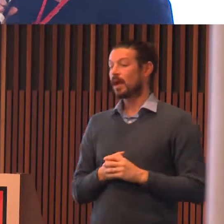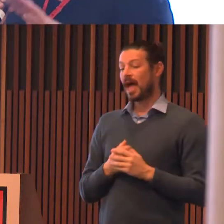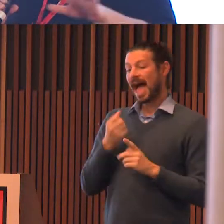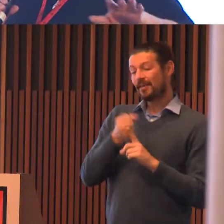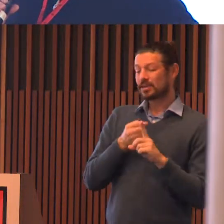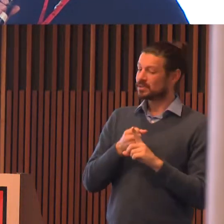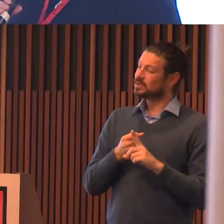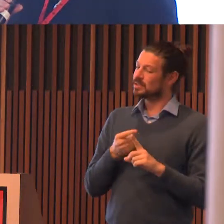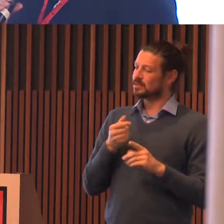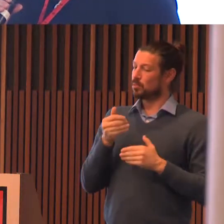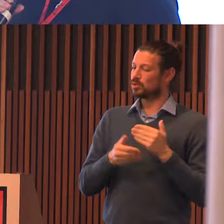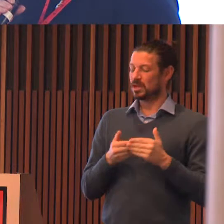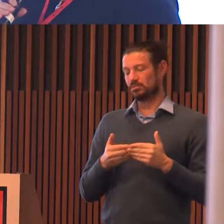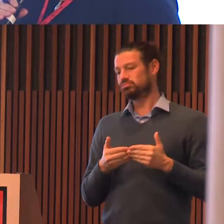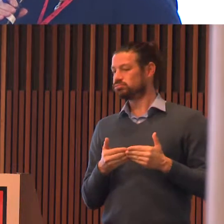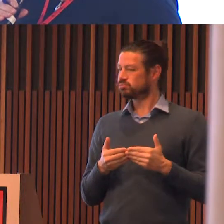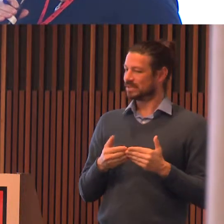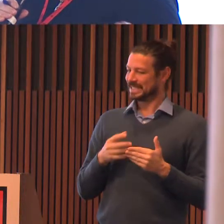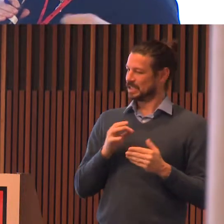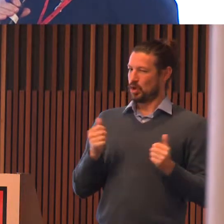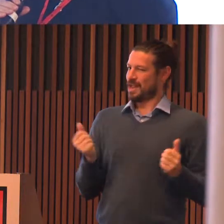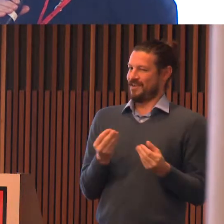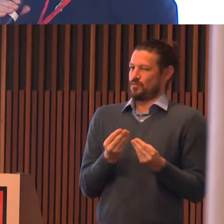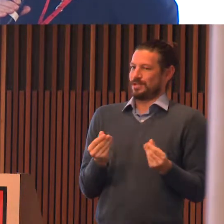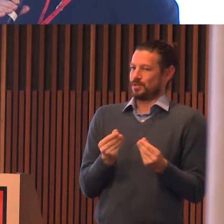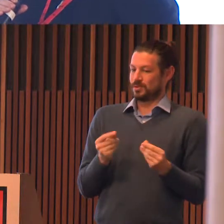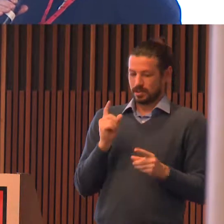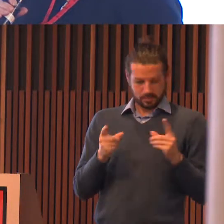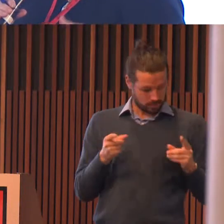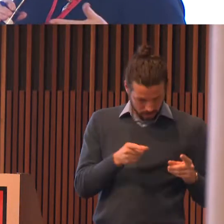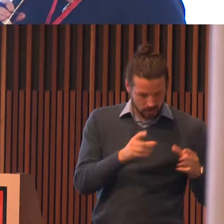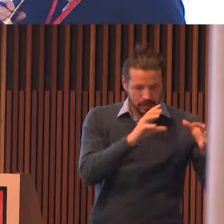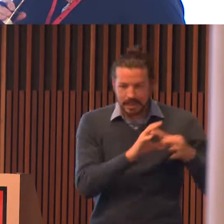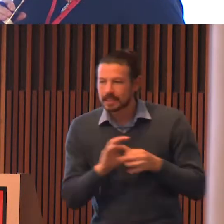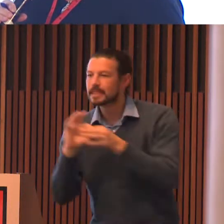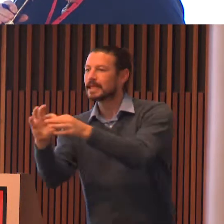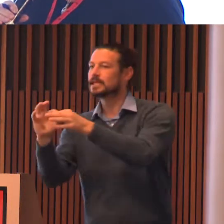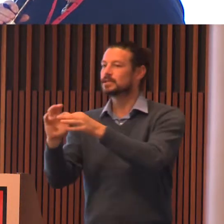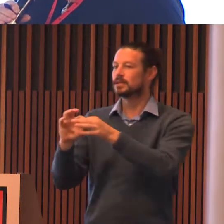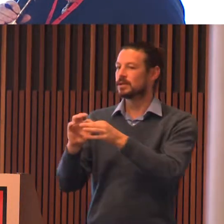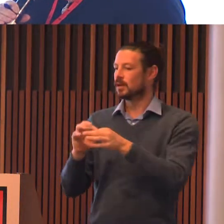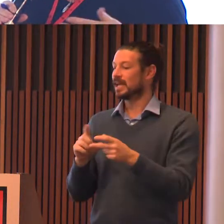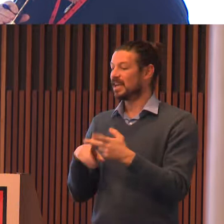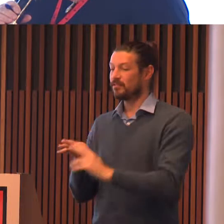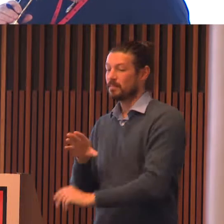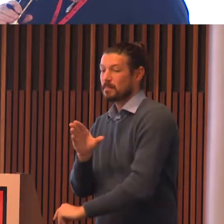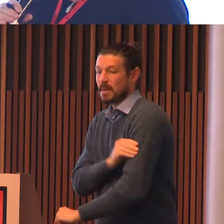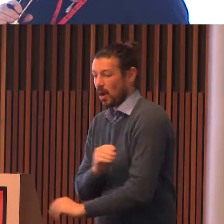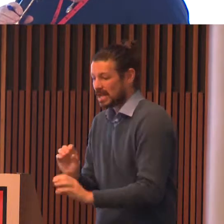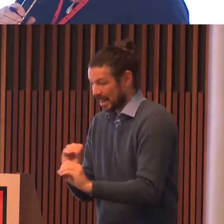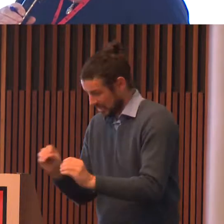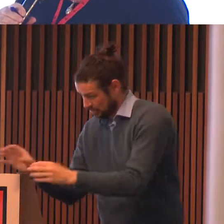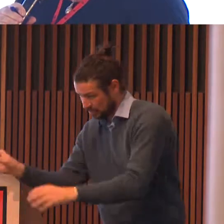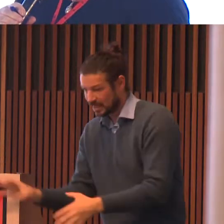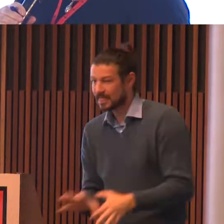There's not enough resources within advocacy to link people who are most disempowered into